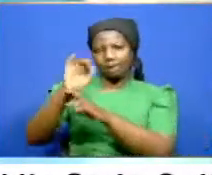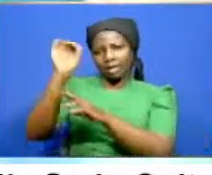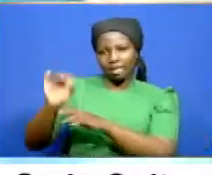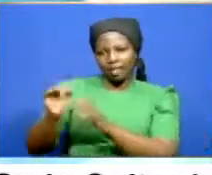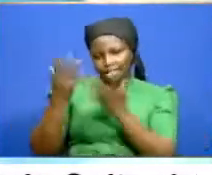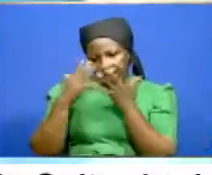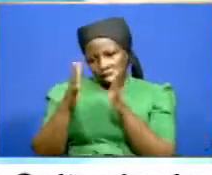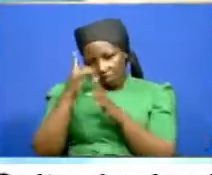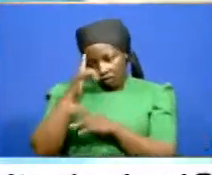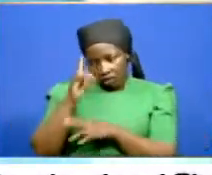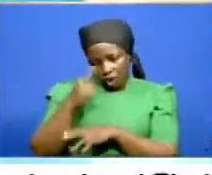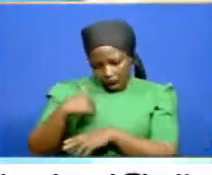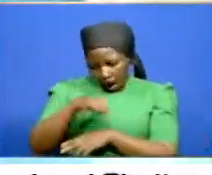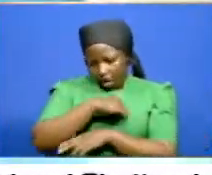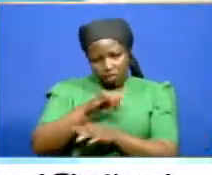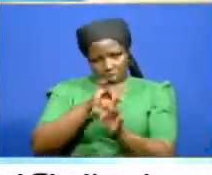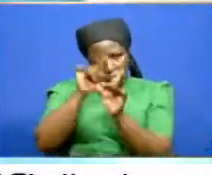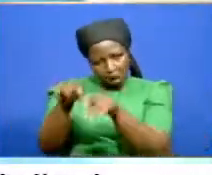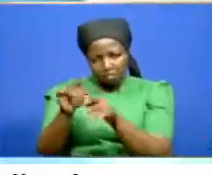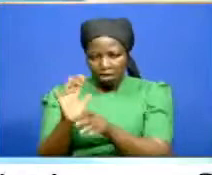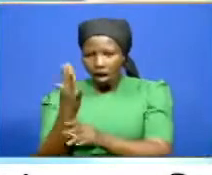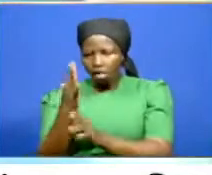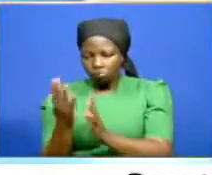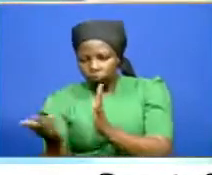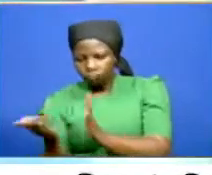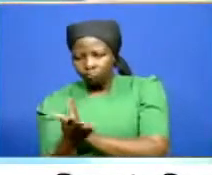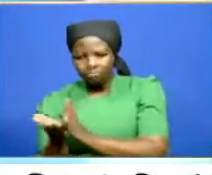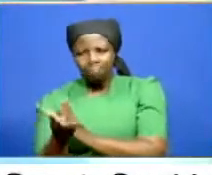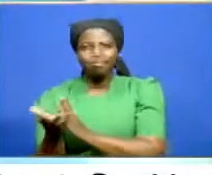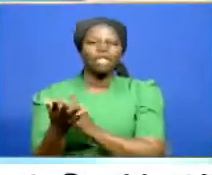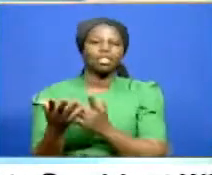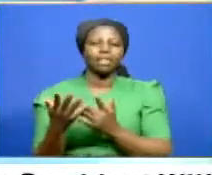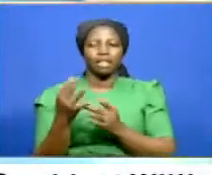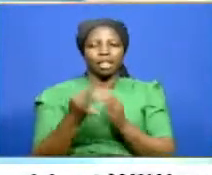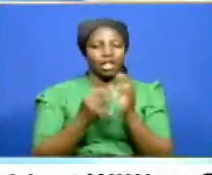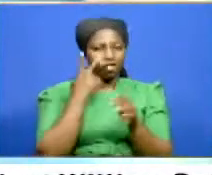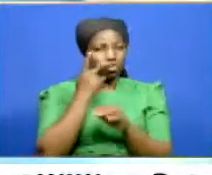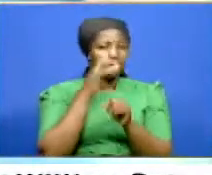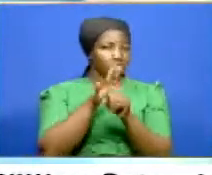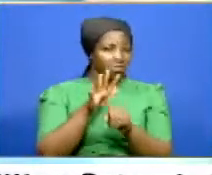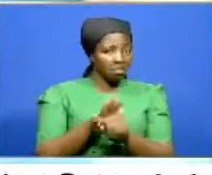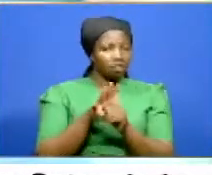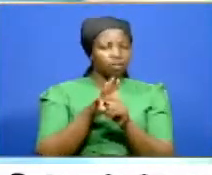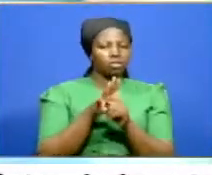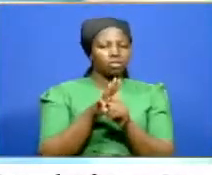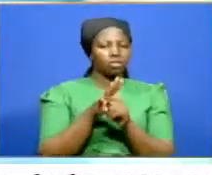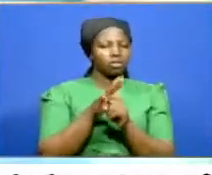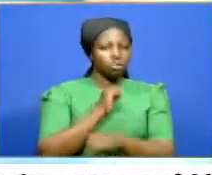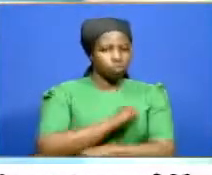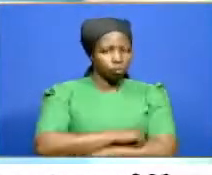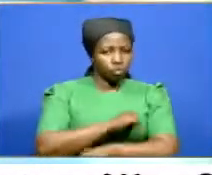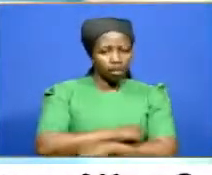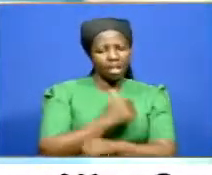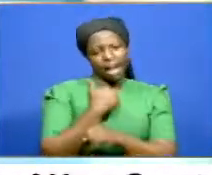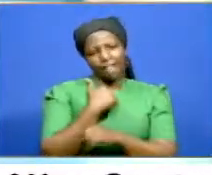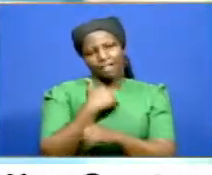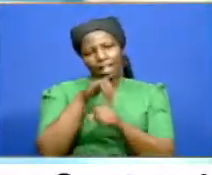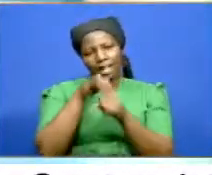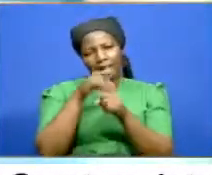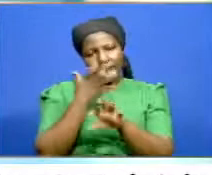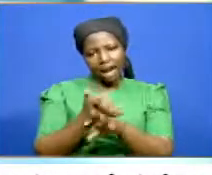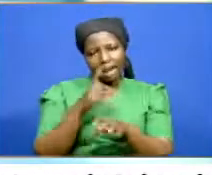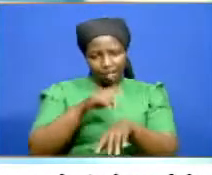cut the grass and all that. So you find that a lot of academies are really going through hard times, and again, without the proper structures, without the